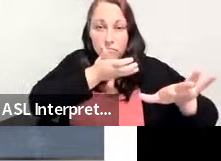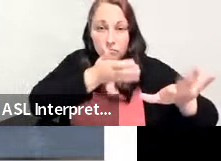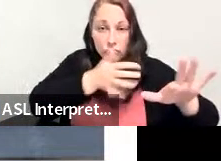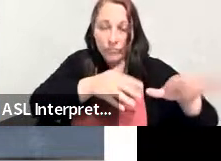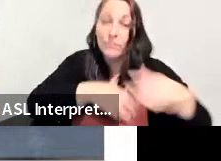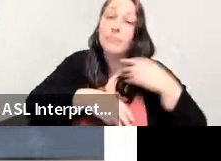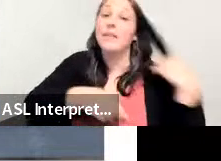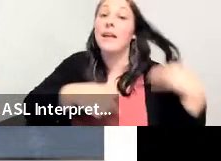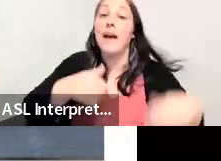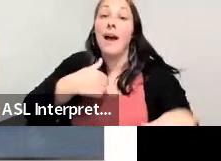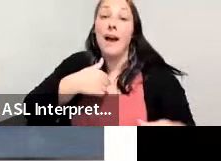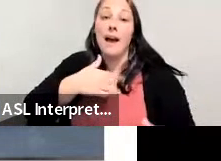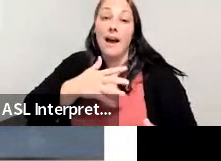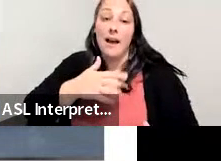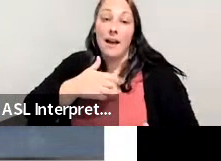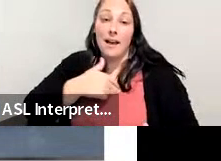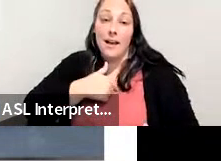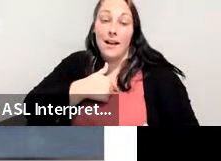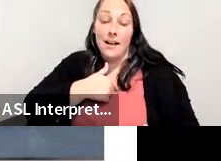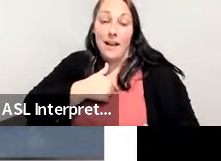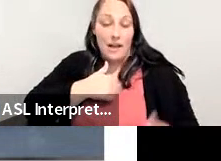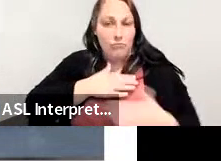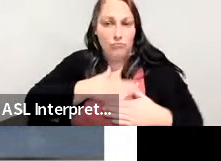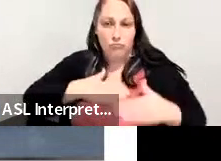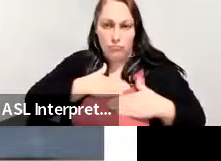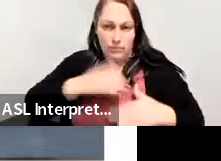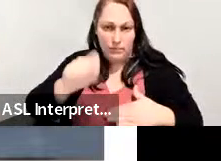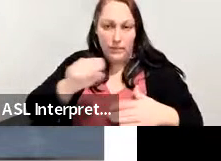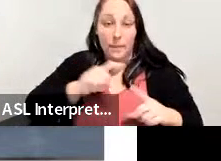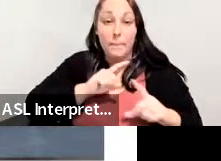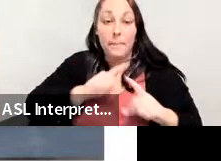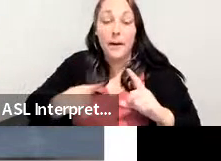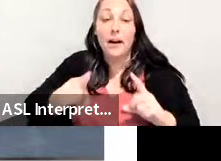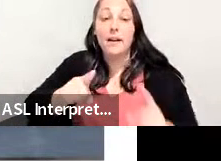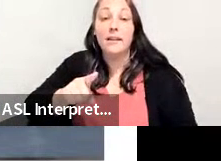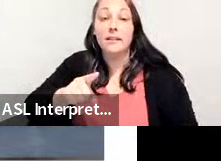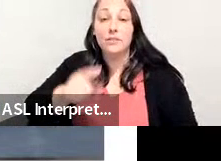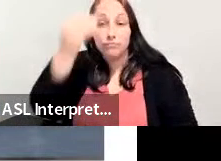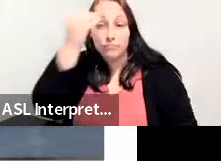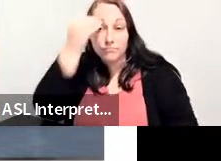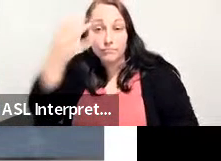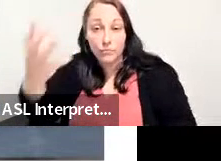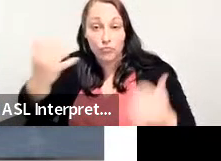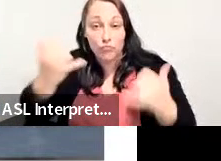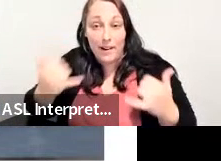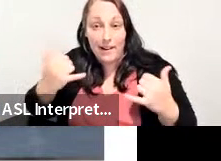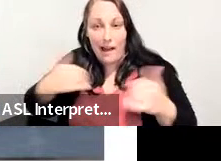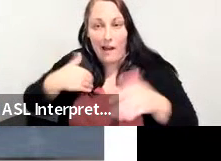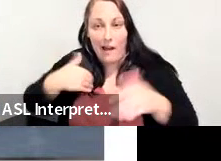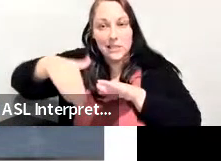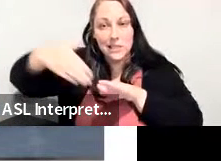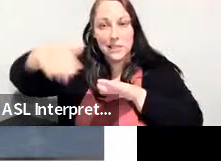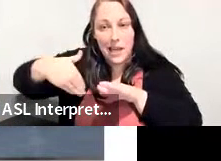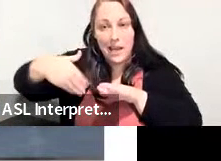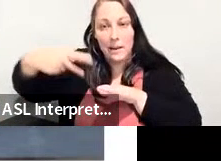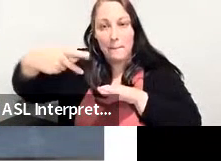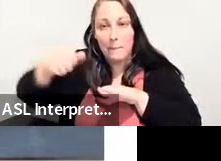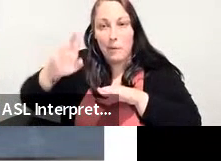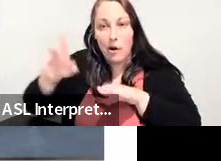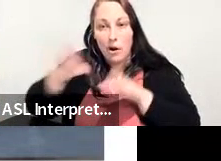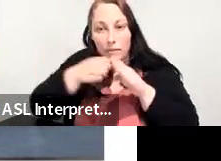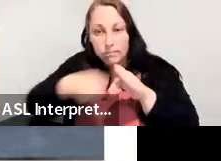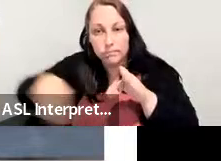there currently, and you will probably be fighting that, or it doesn't seem like you're embracing it.